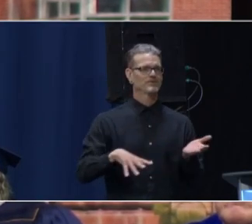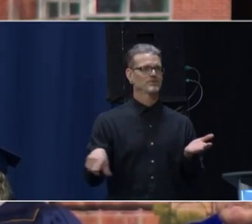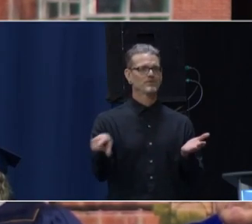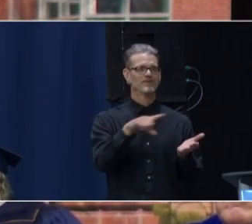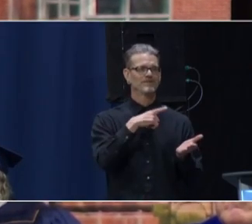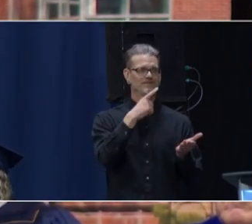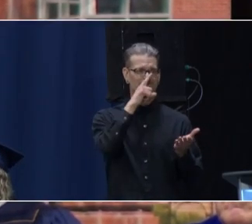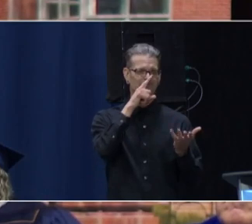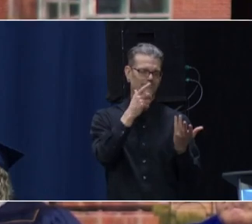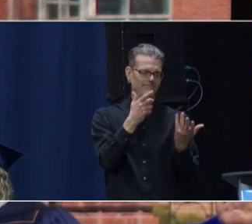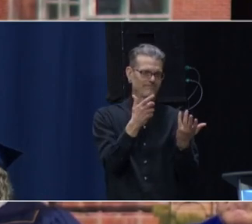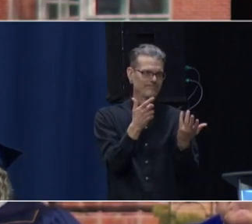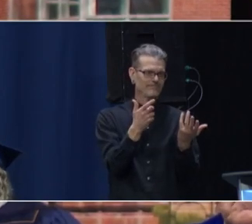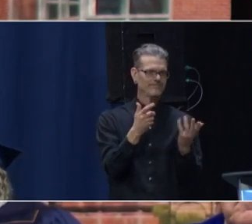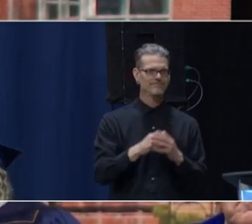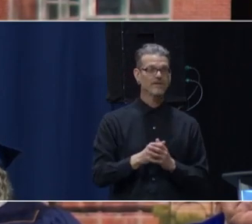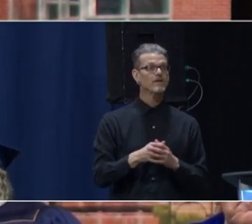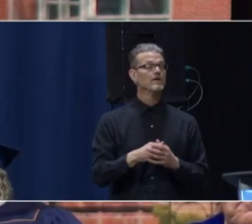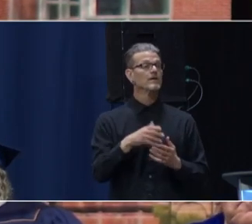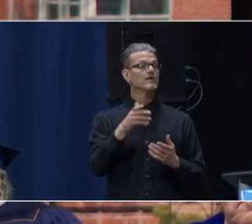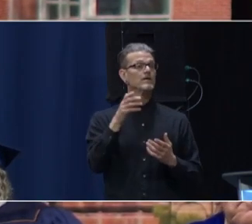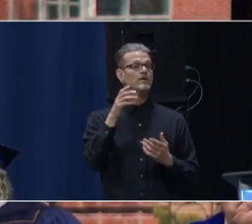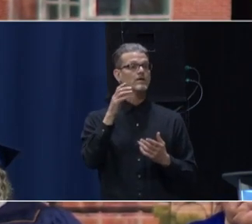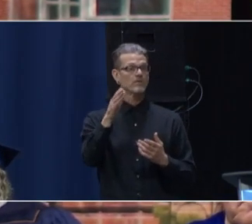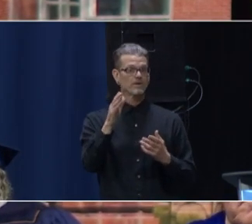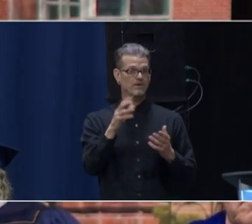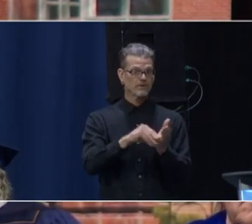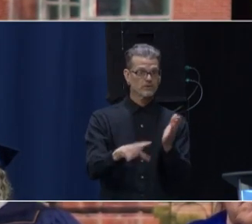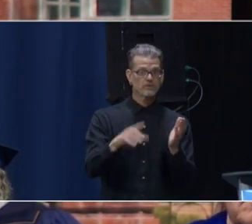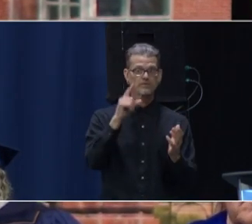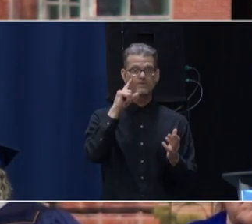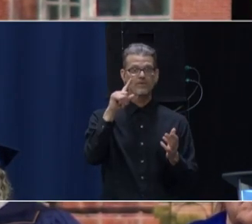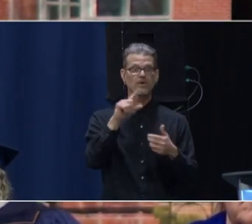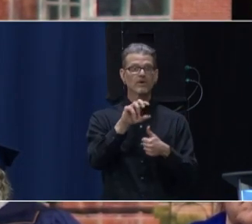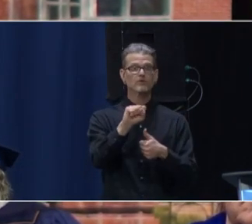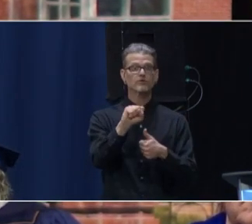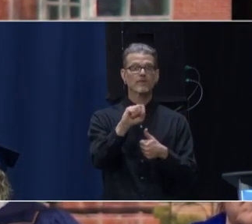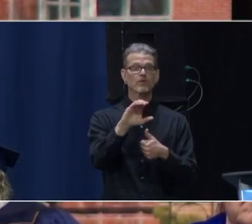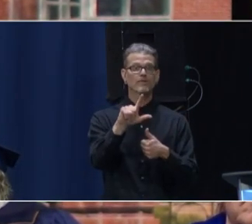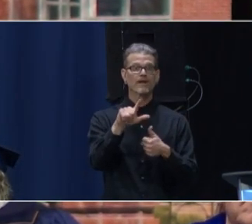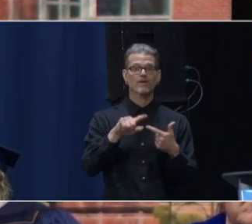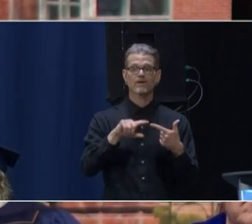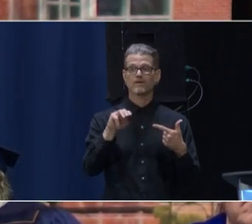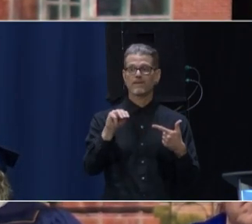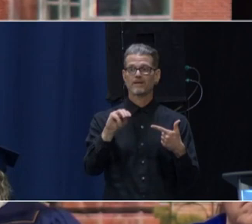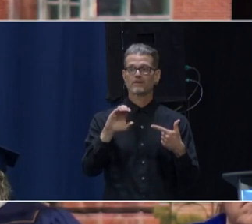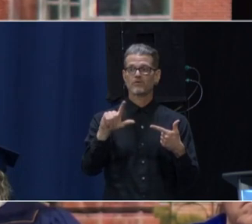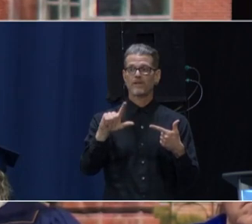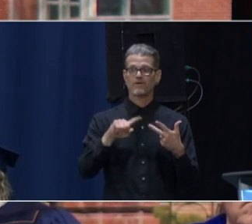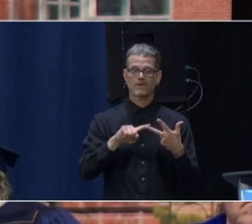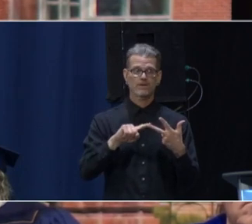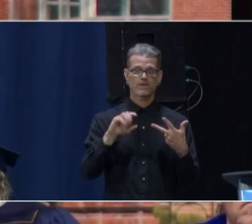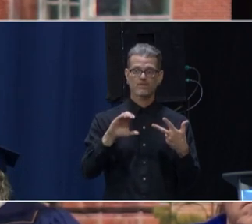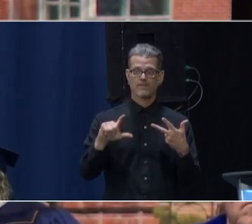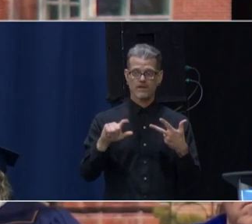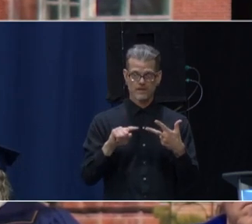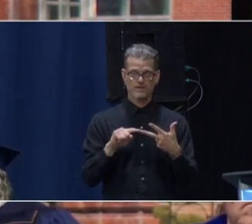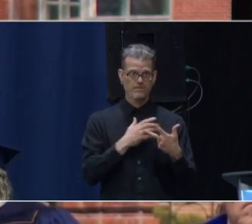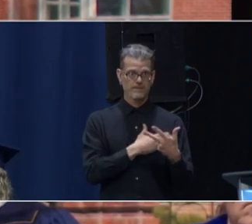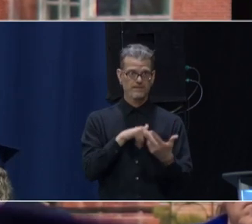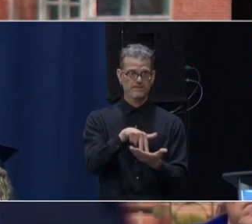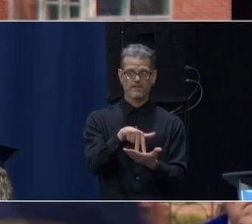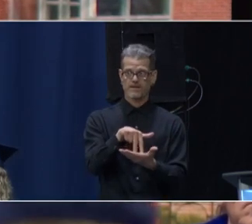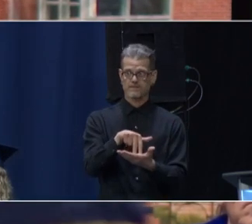scholars. Will the candidates for the Latin honors, summa cum laude, magna cum laude, and cum laude, please